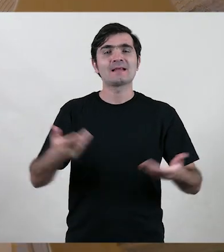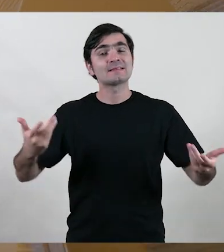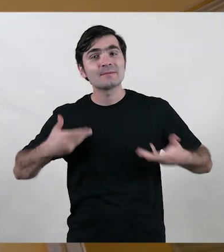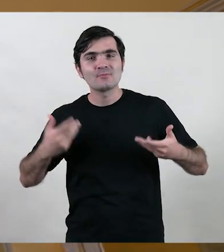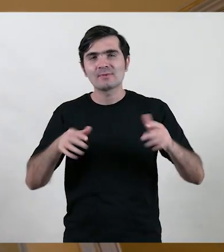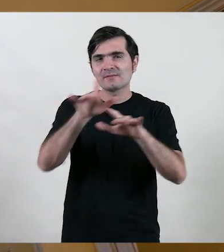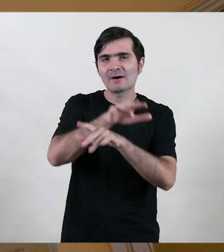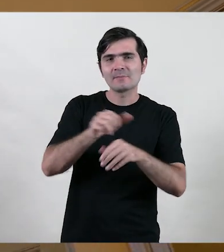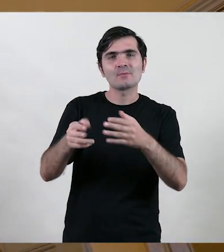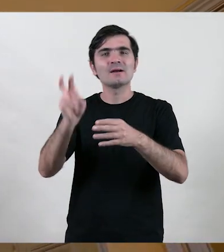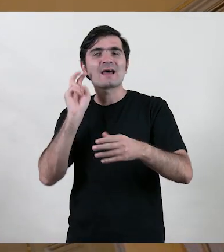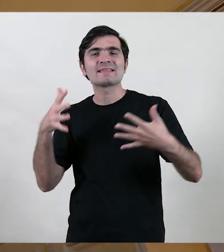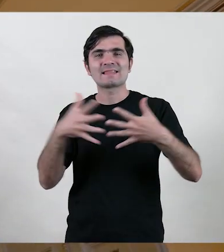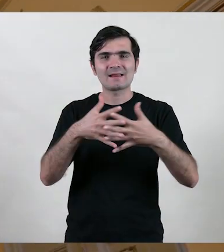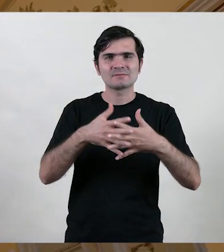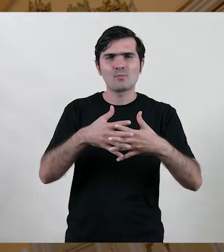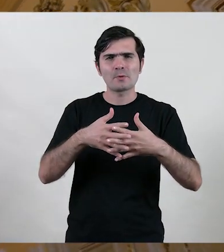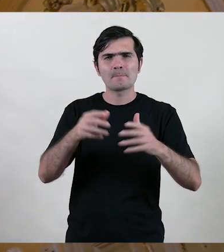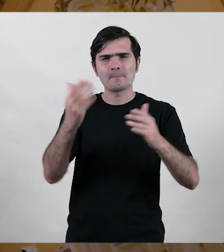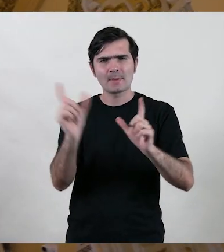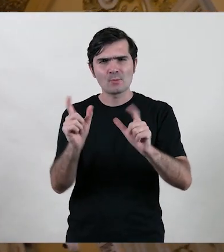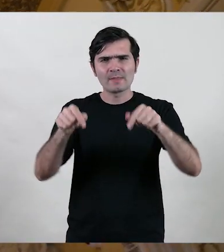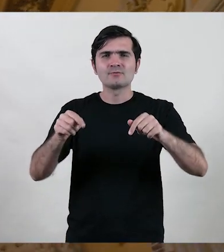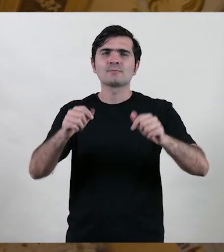pre-war charm of this architectural monument.